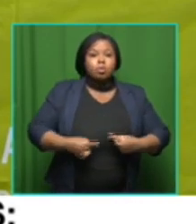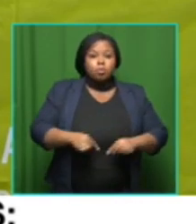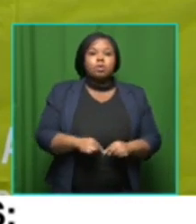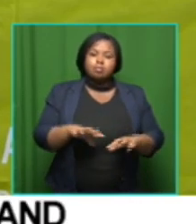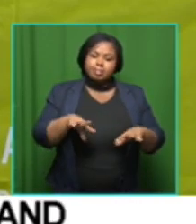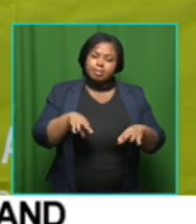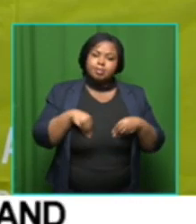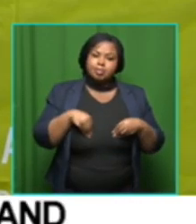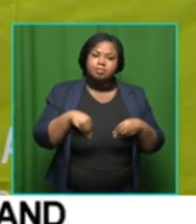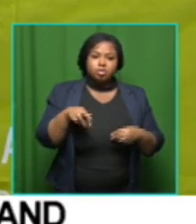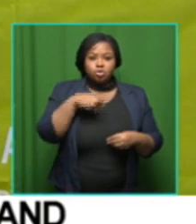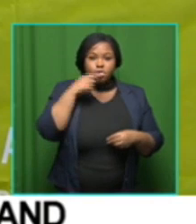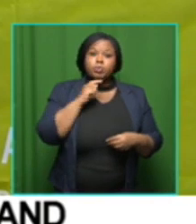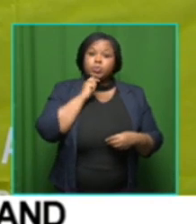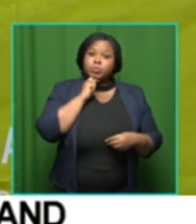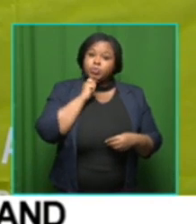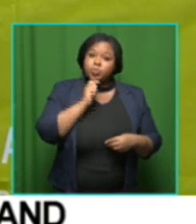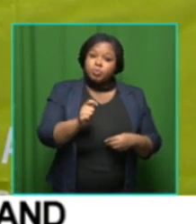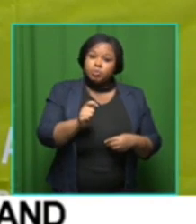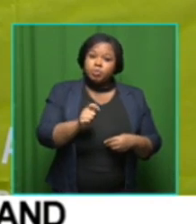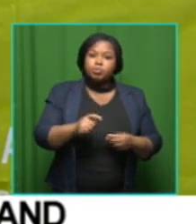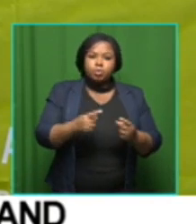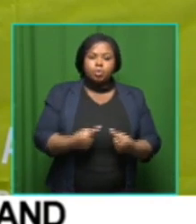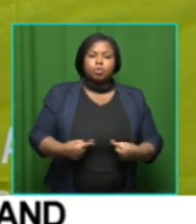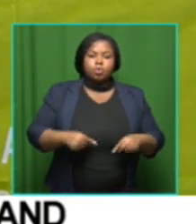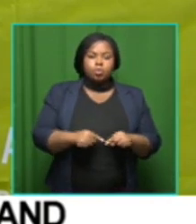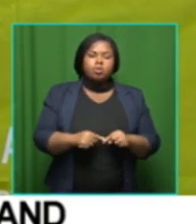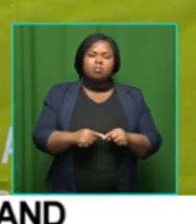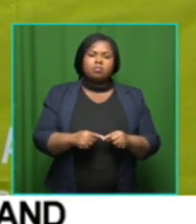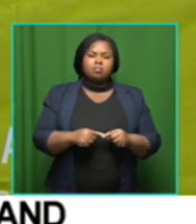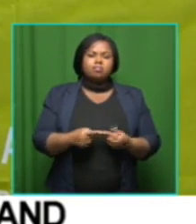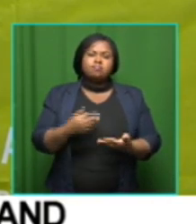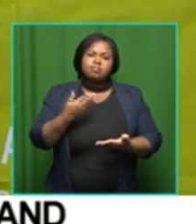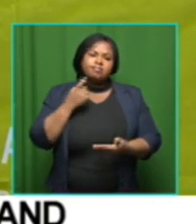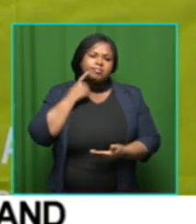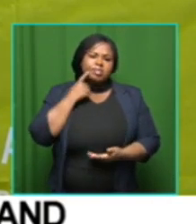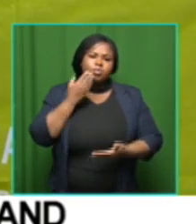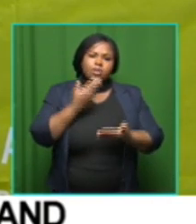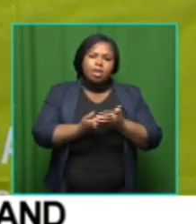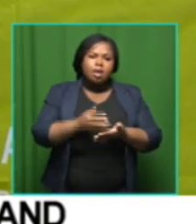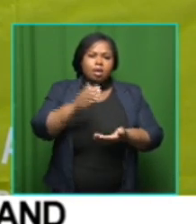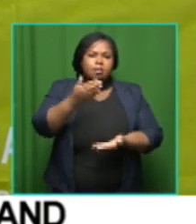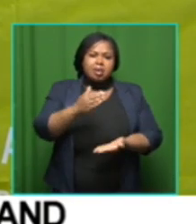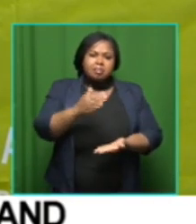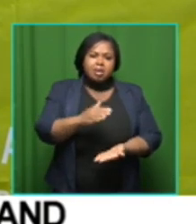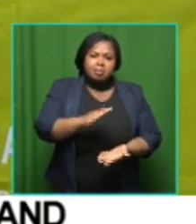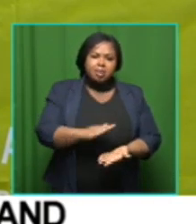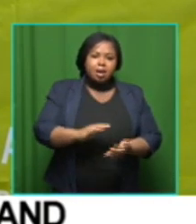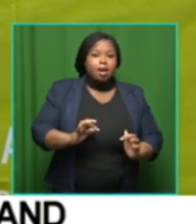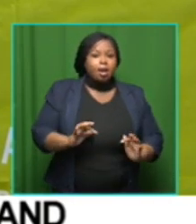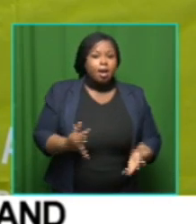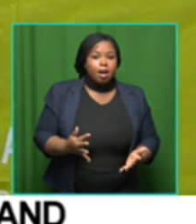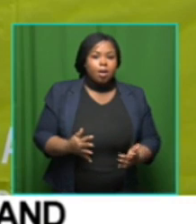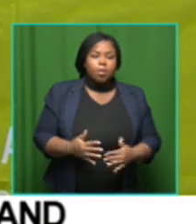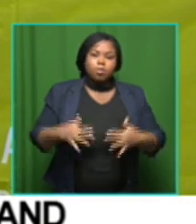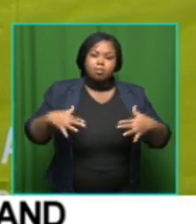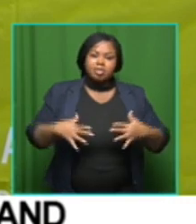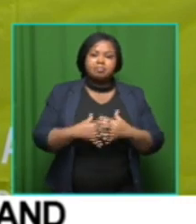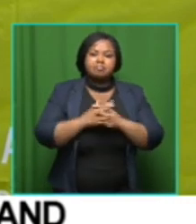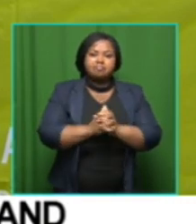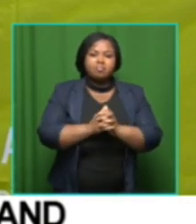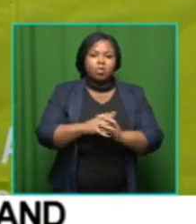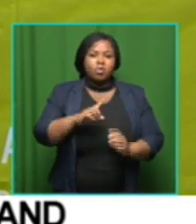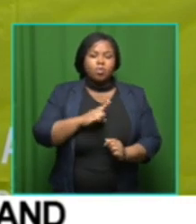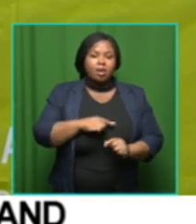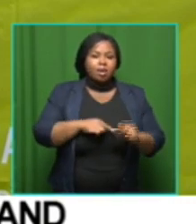reality that we can be able to defeat this infection if we work together. If you look at the history of the